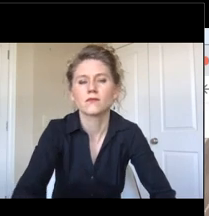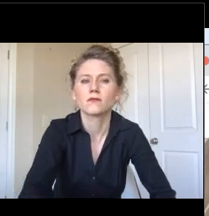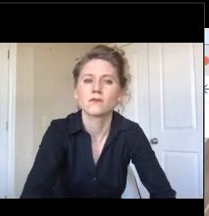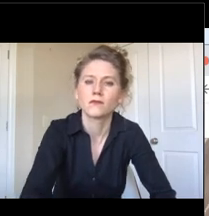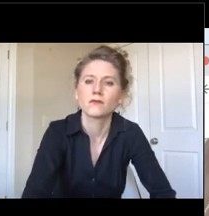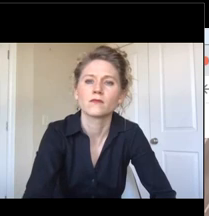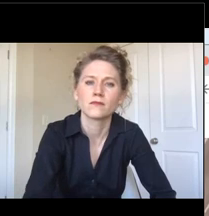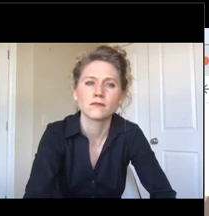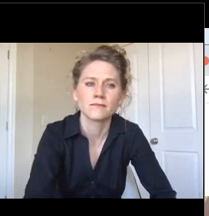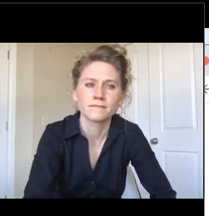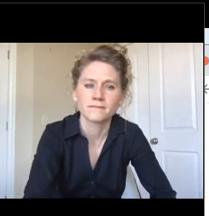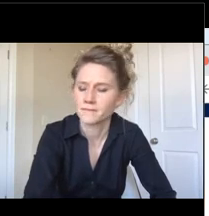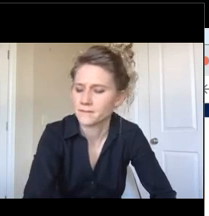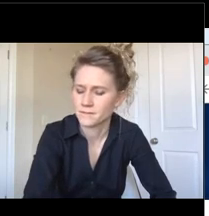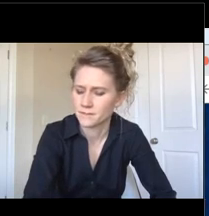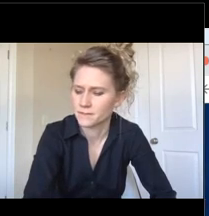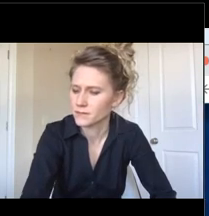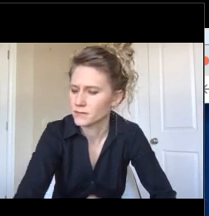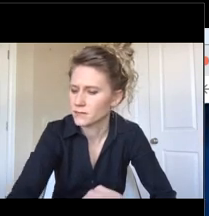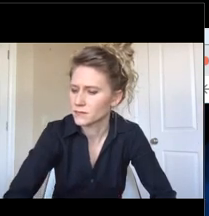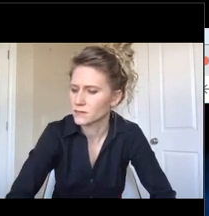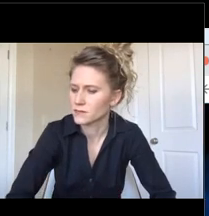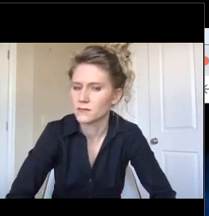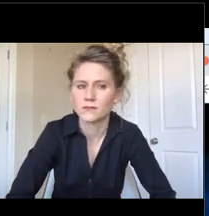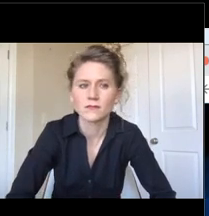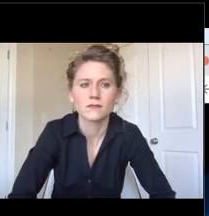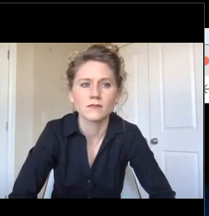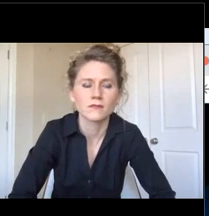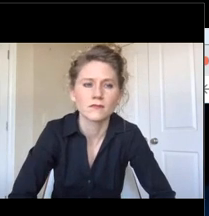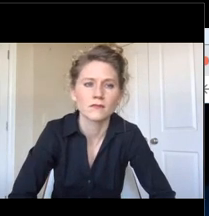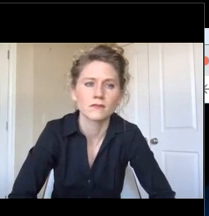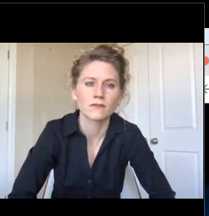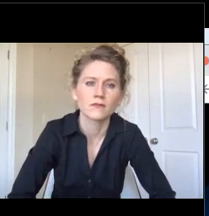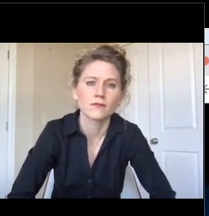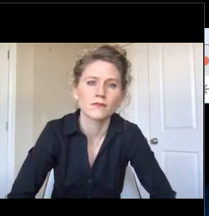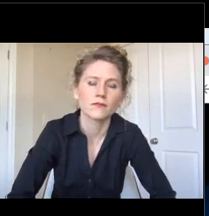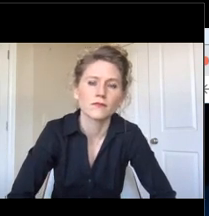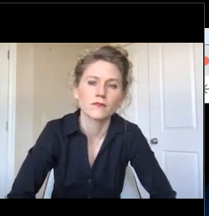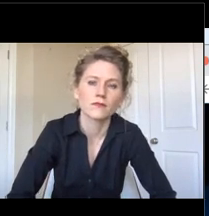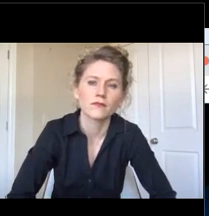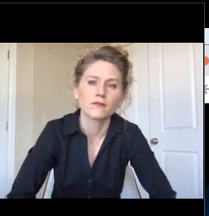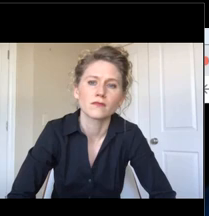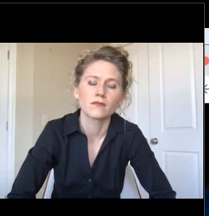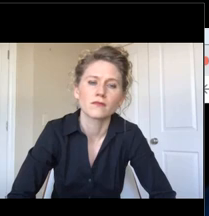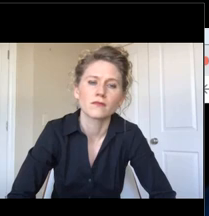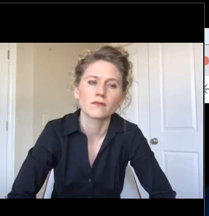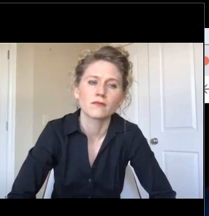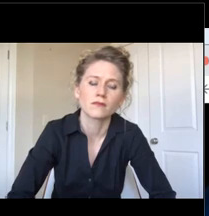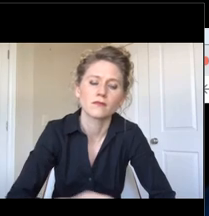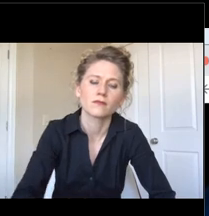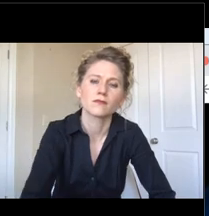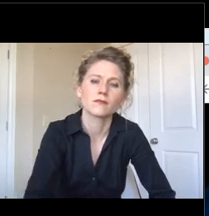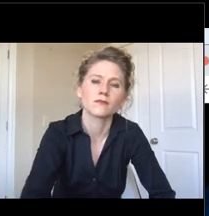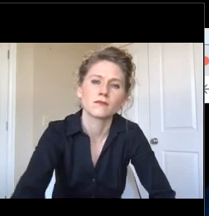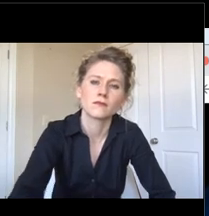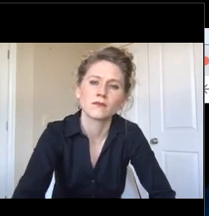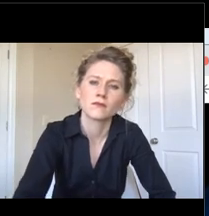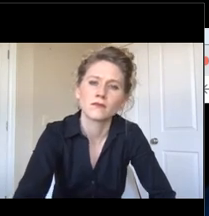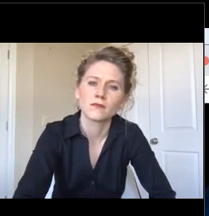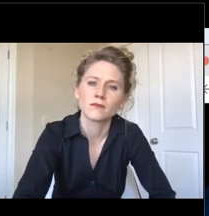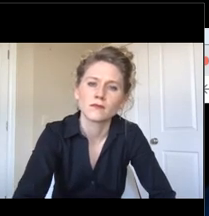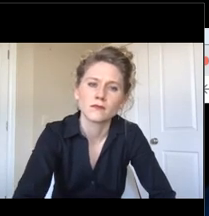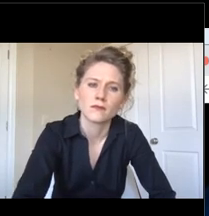success. So this is a great place to go. If you're looking at researching some of the treatments that Jerry went through in his toolbox, again,